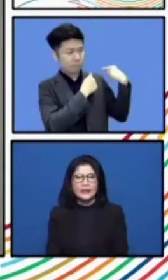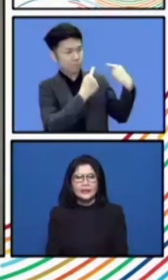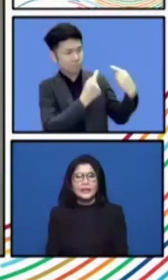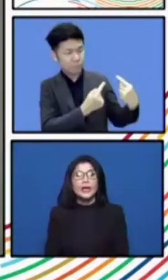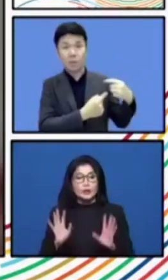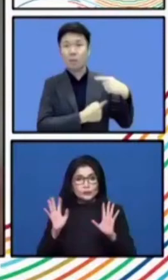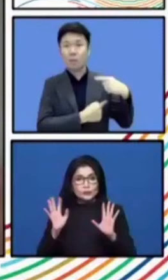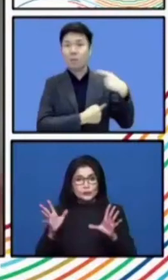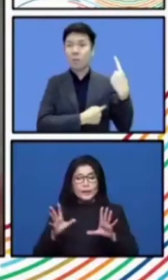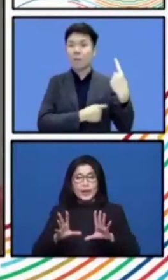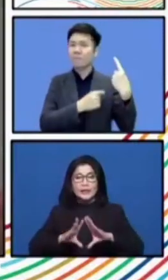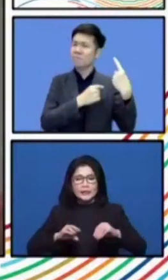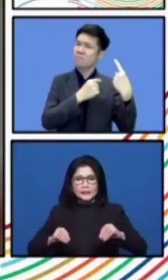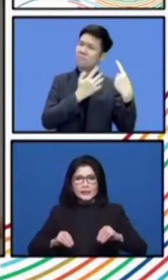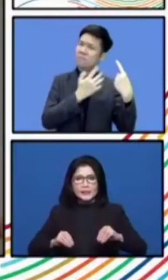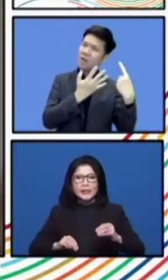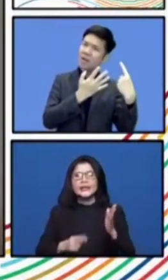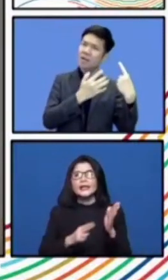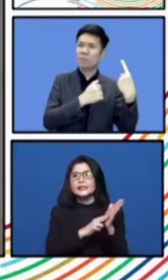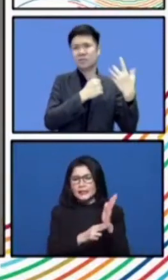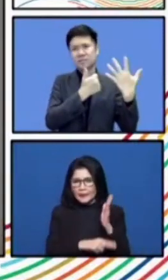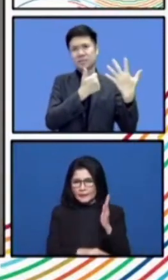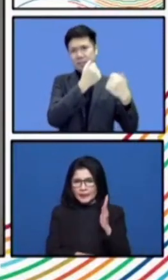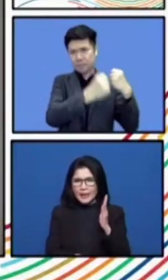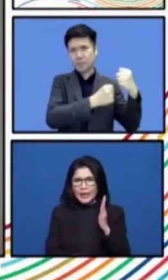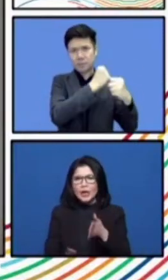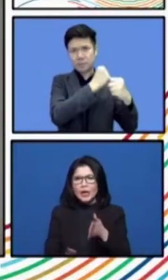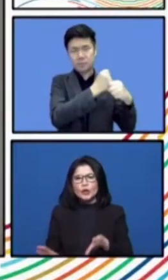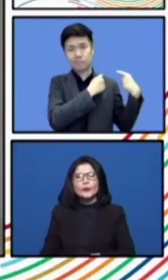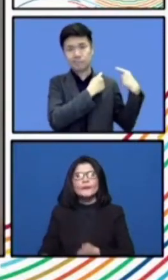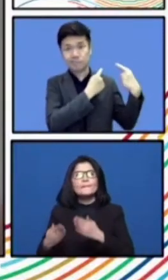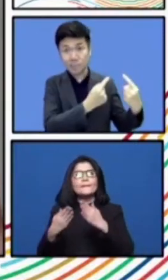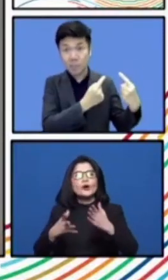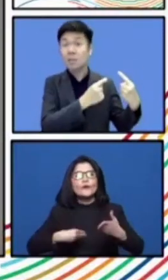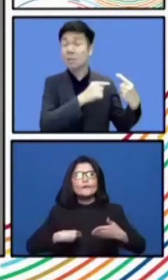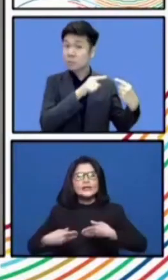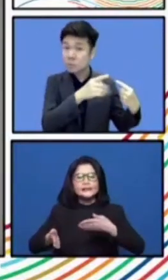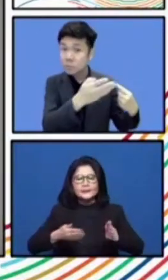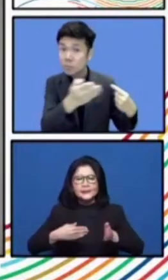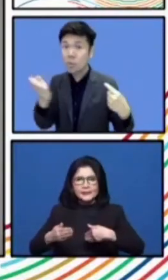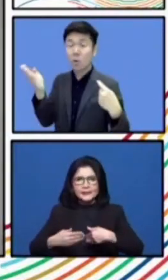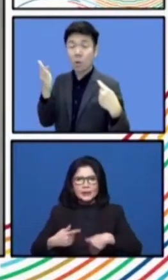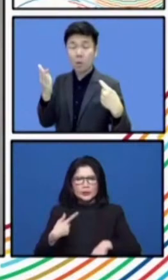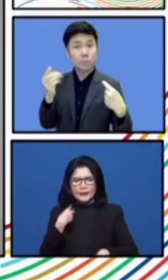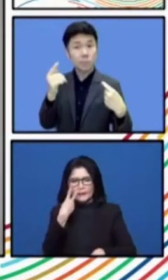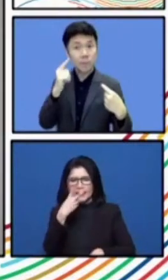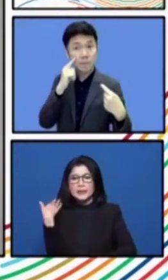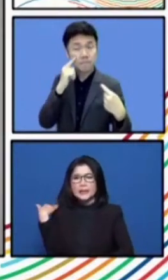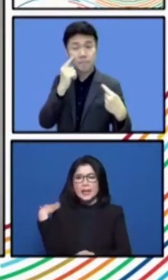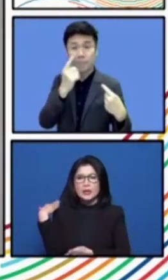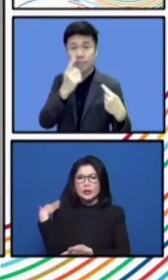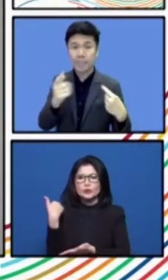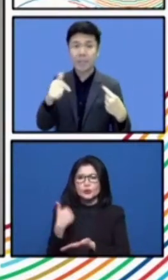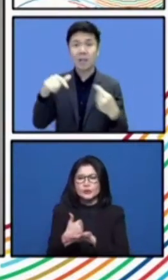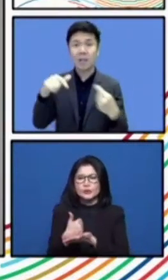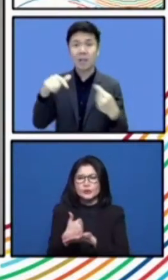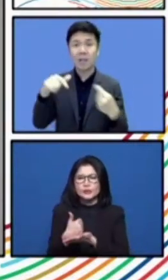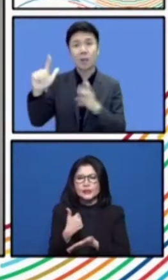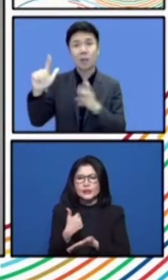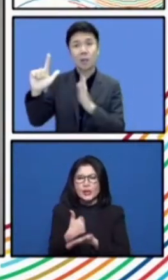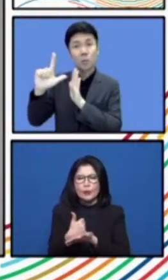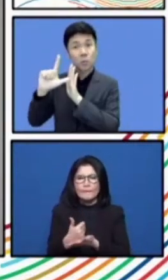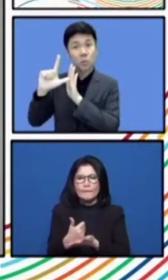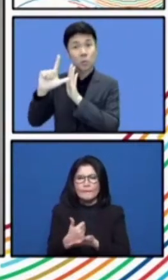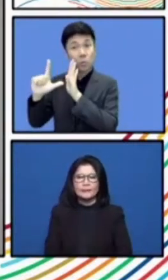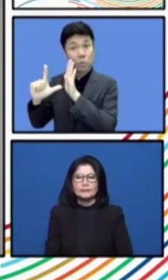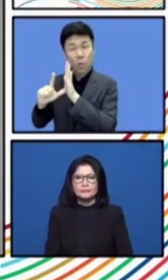think it's really important that we build the visibility the collective responsibility but also draw from the jurisprudence that's been accruing